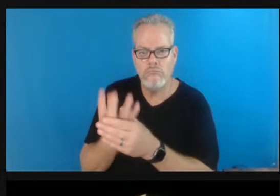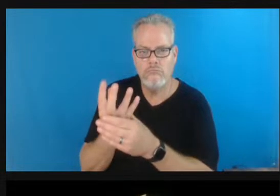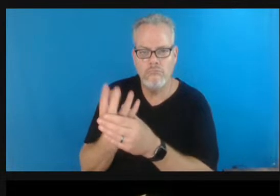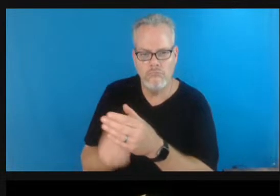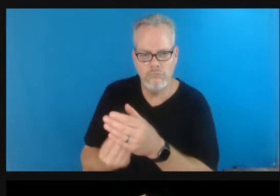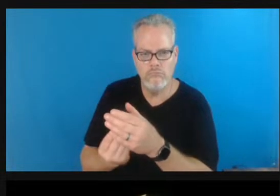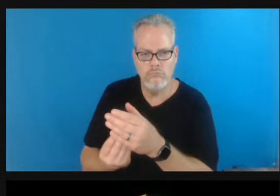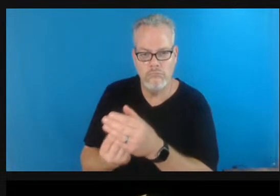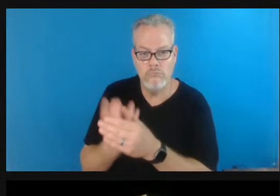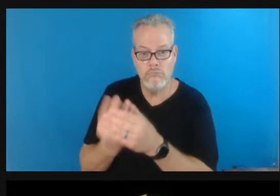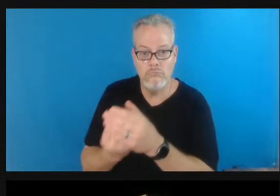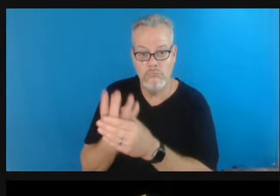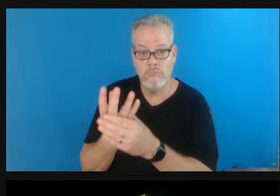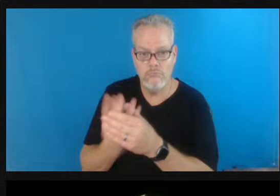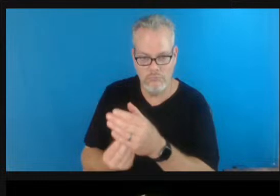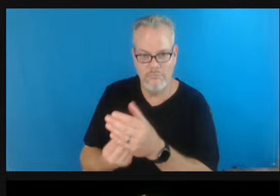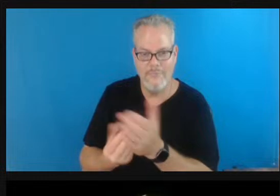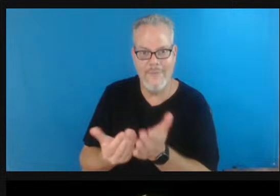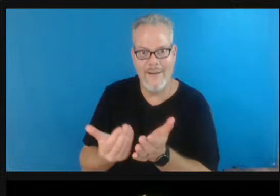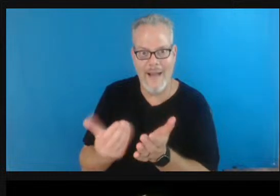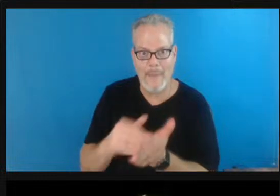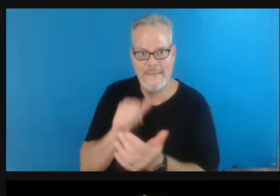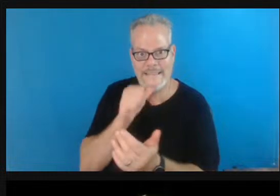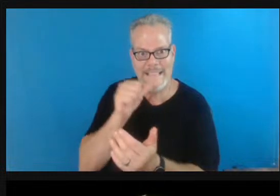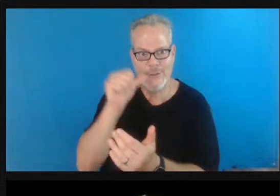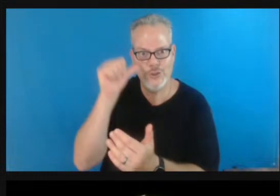already is signs of a lava shallow in a conduit again.